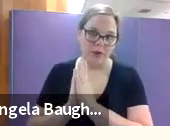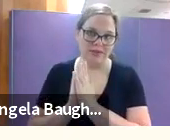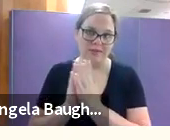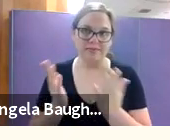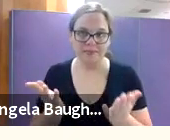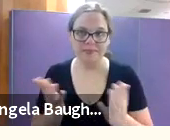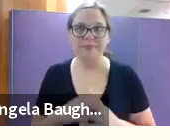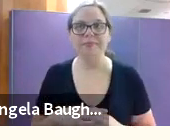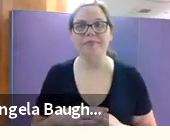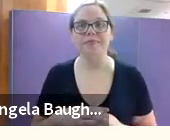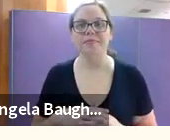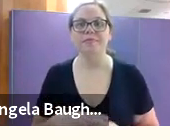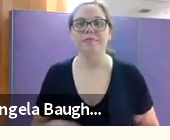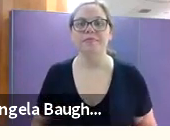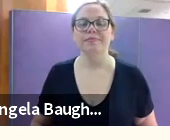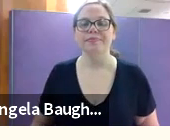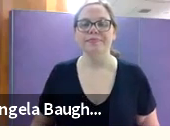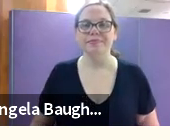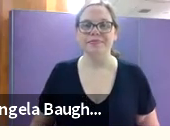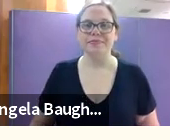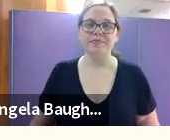And these are the two